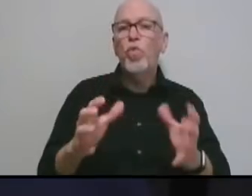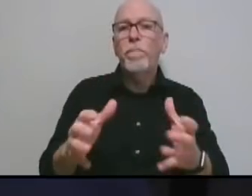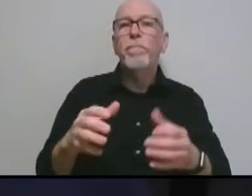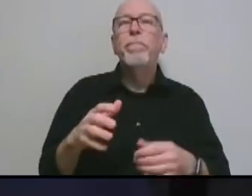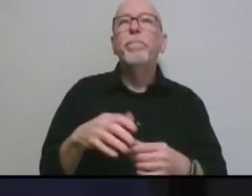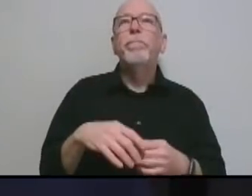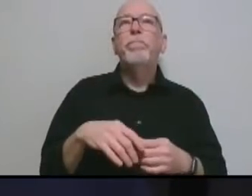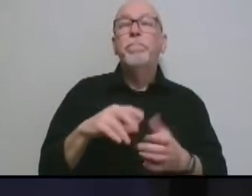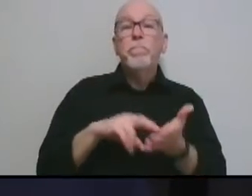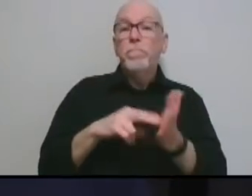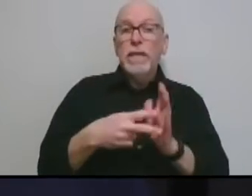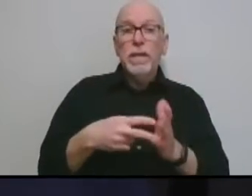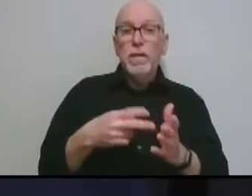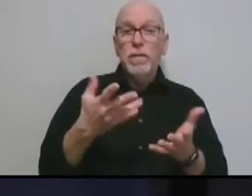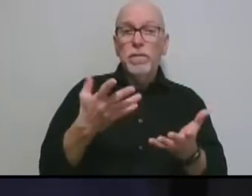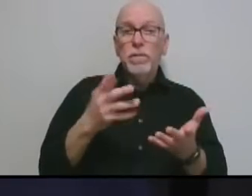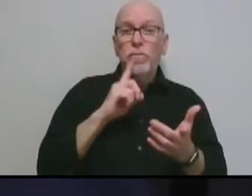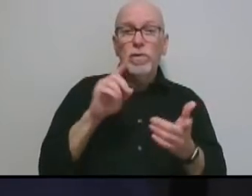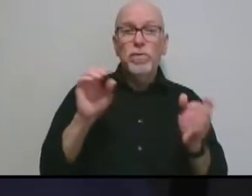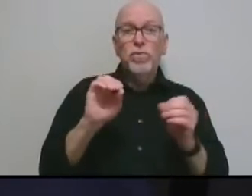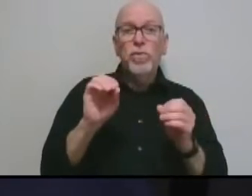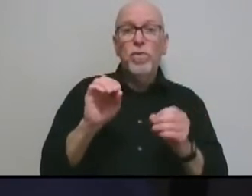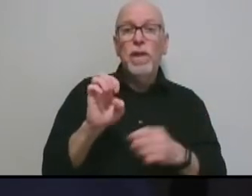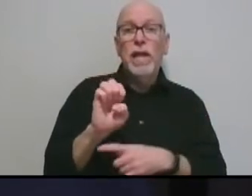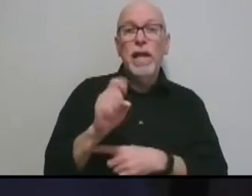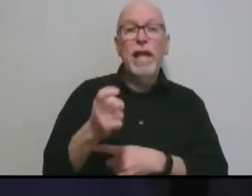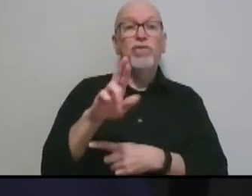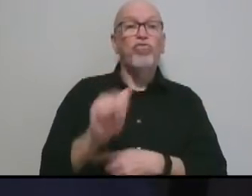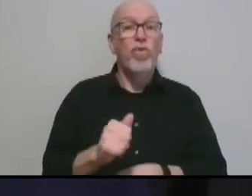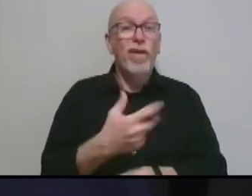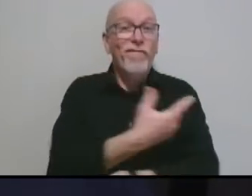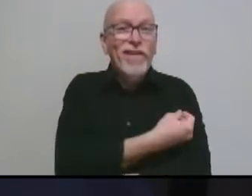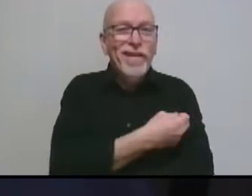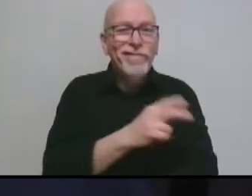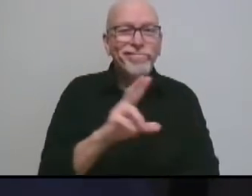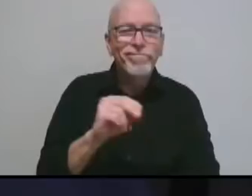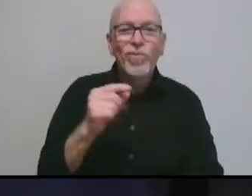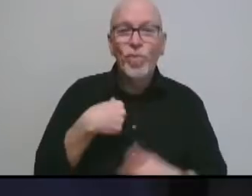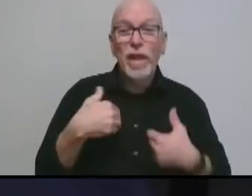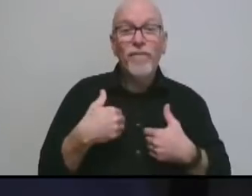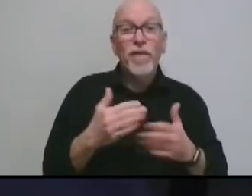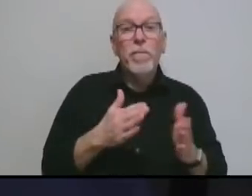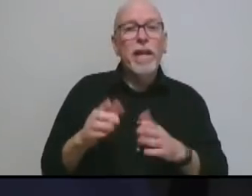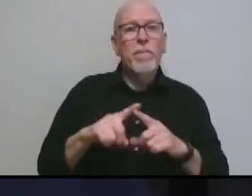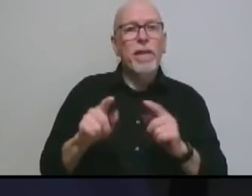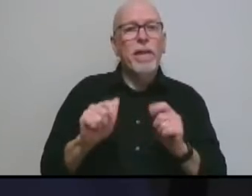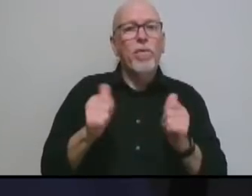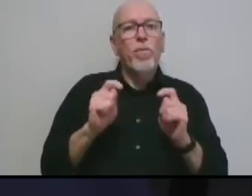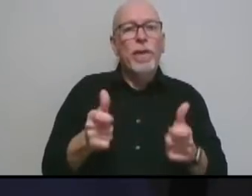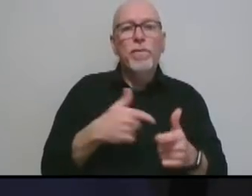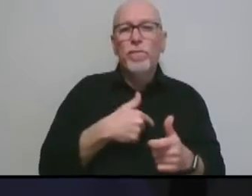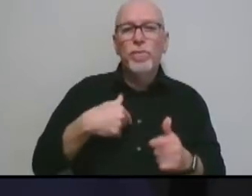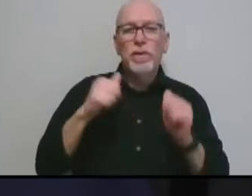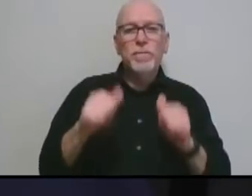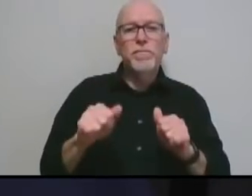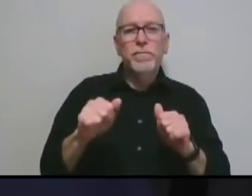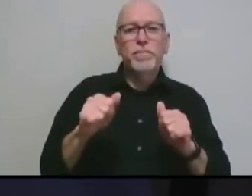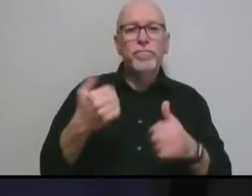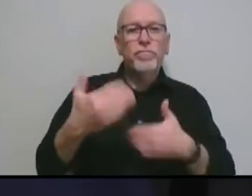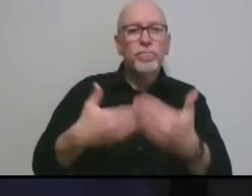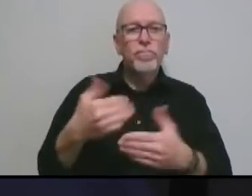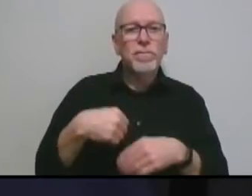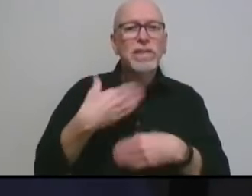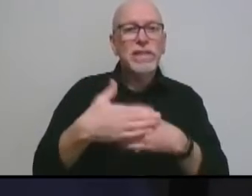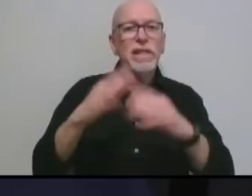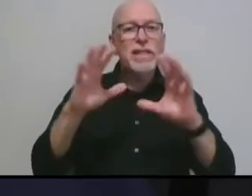there is ever really extra vaccine, because there's always a plan for it. It's just how quickly we're able to move through our next steps. But I will